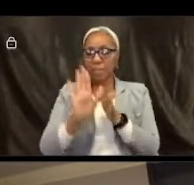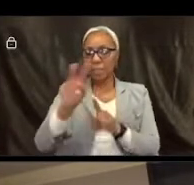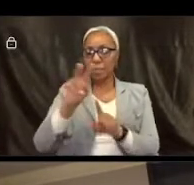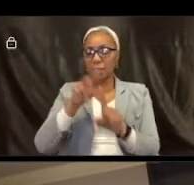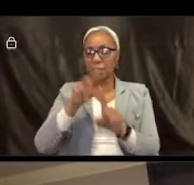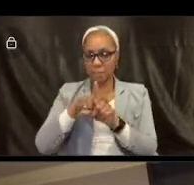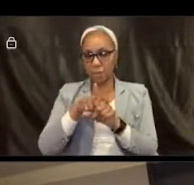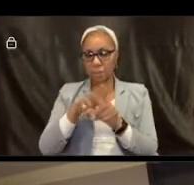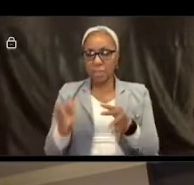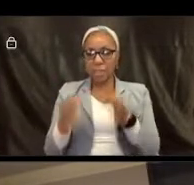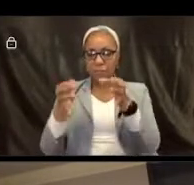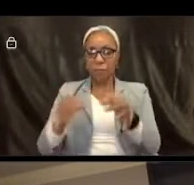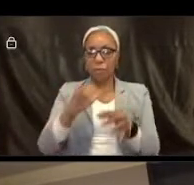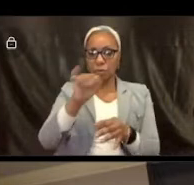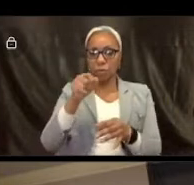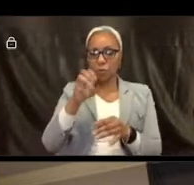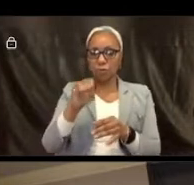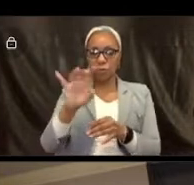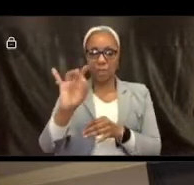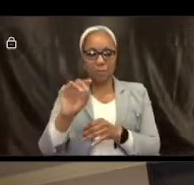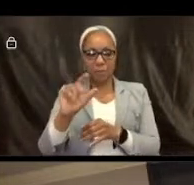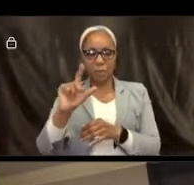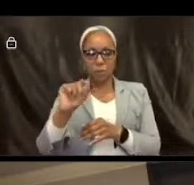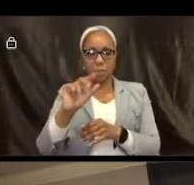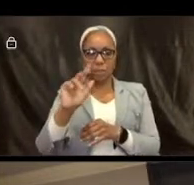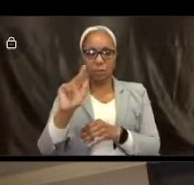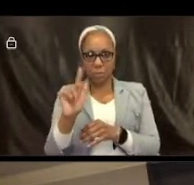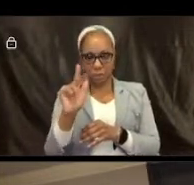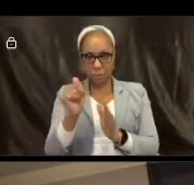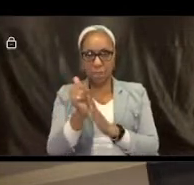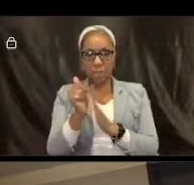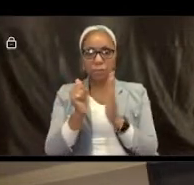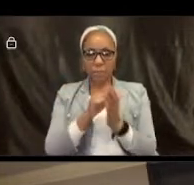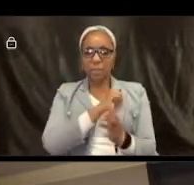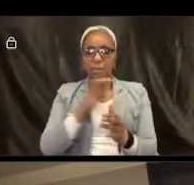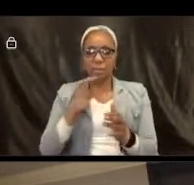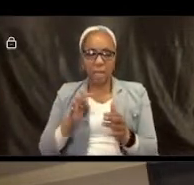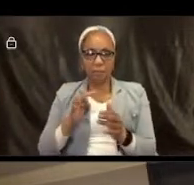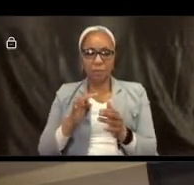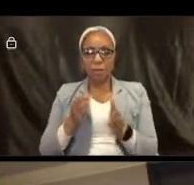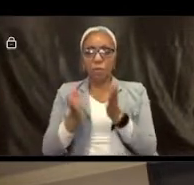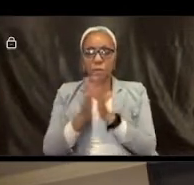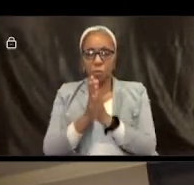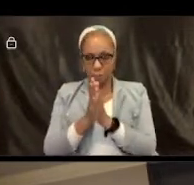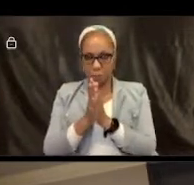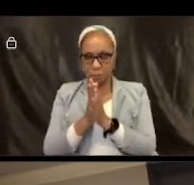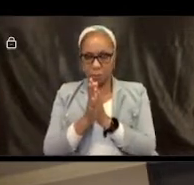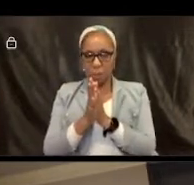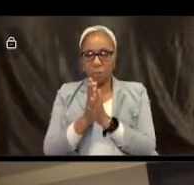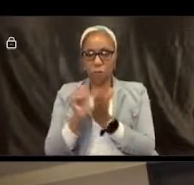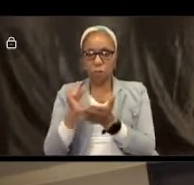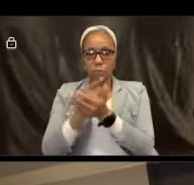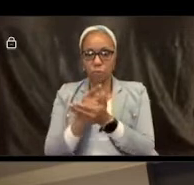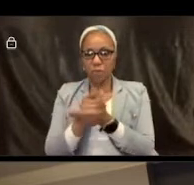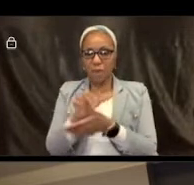to the June 8th, 2023 agenda. Staff supports the deferral request.